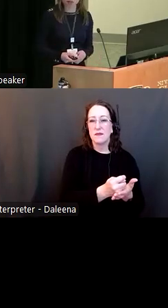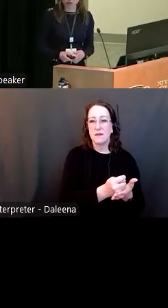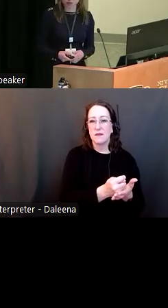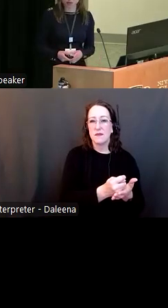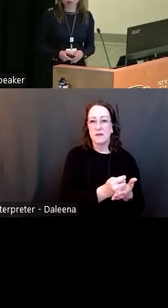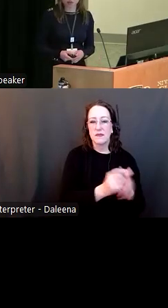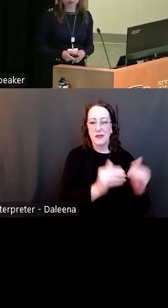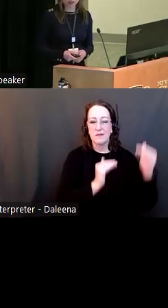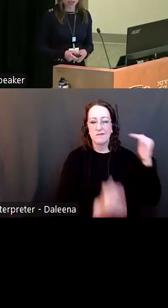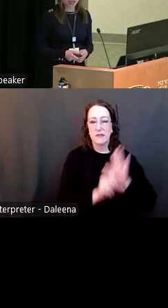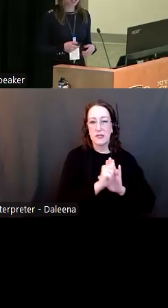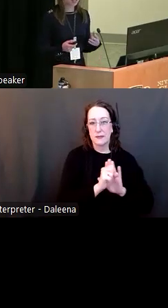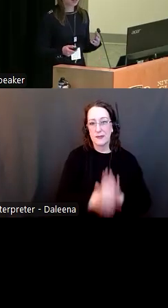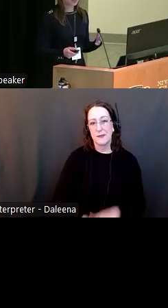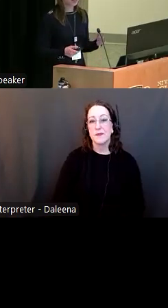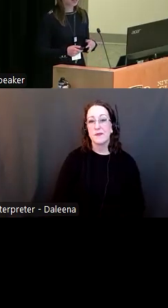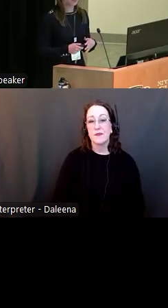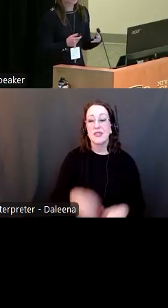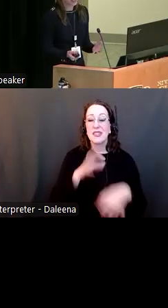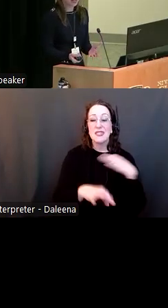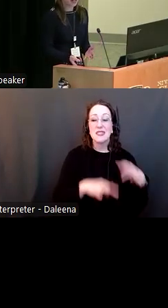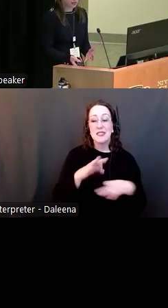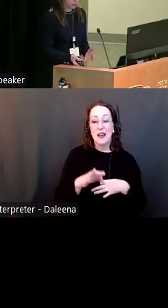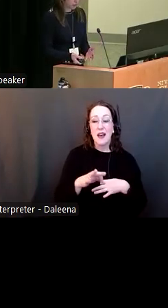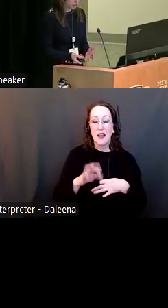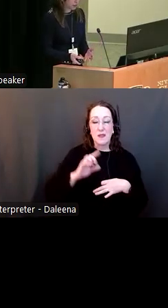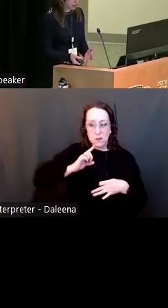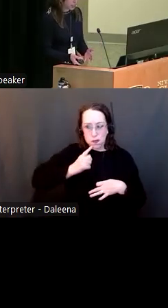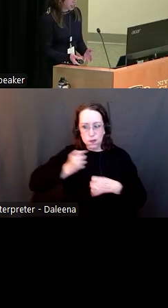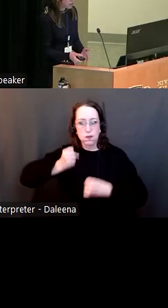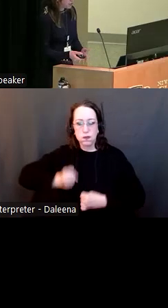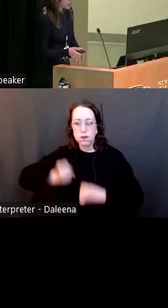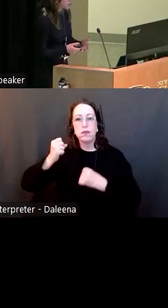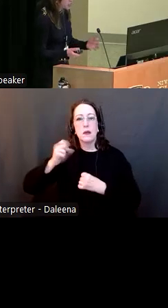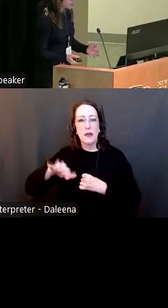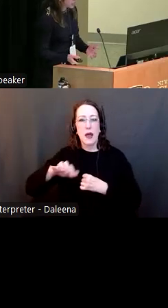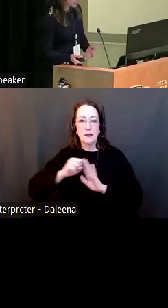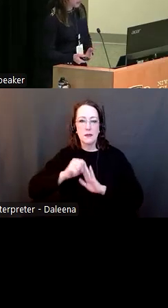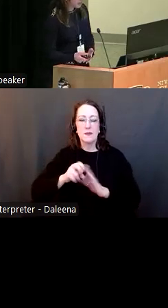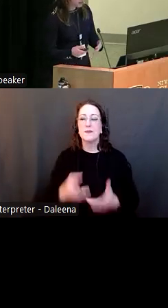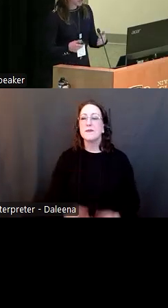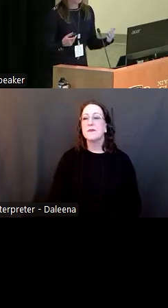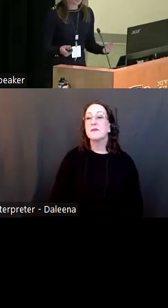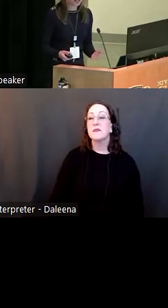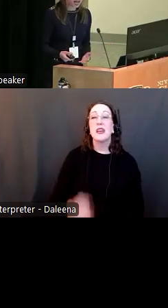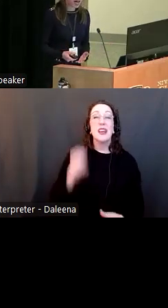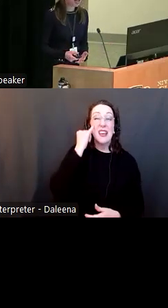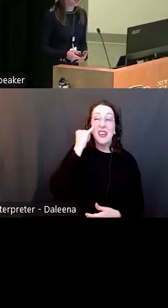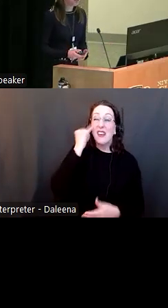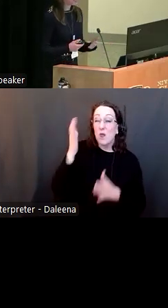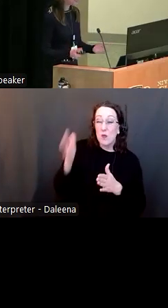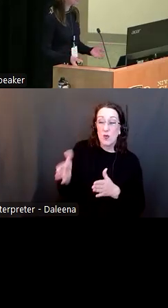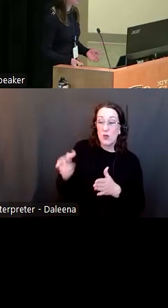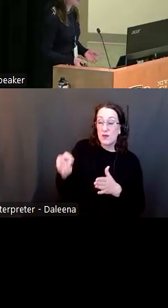negative symptoms instead of the severity of them. So what this means is even if someone